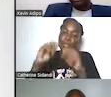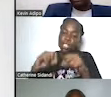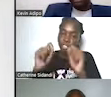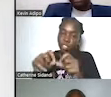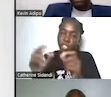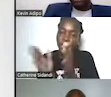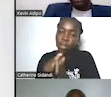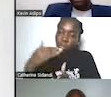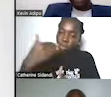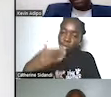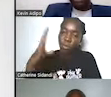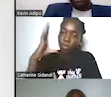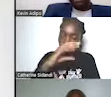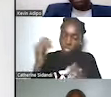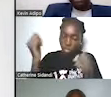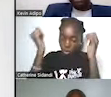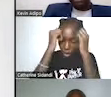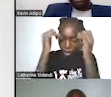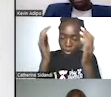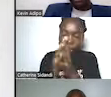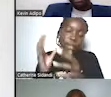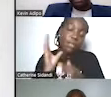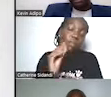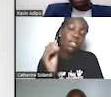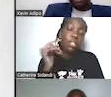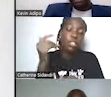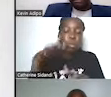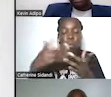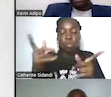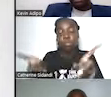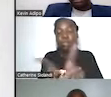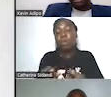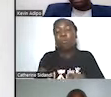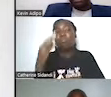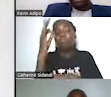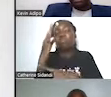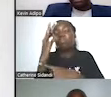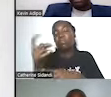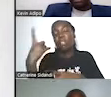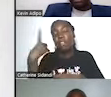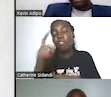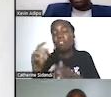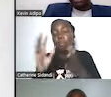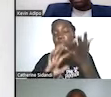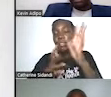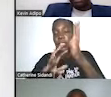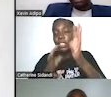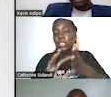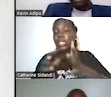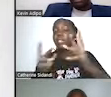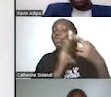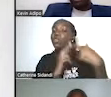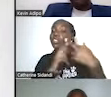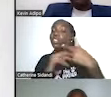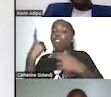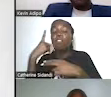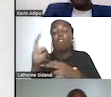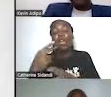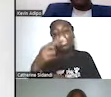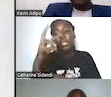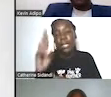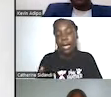they lack the knowledge or experience or even foresight to appreciate the enormous possibilities presented by HR